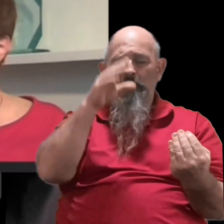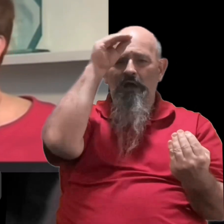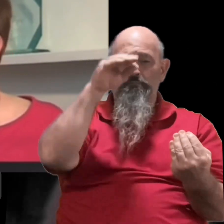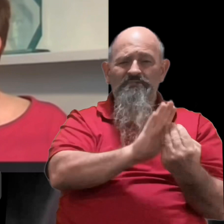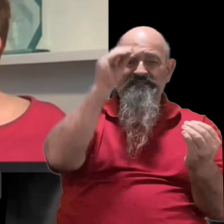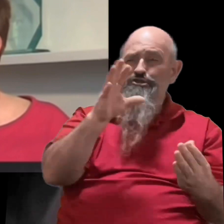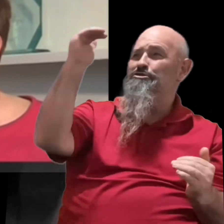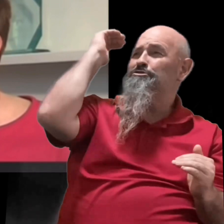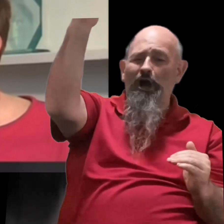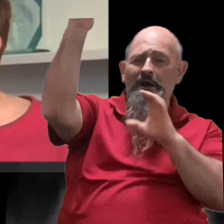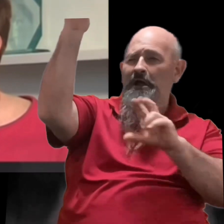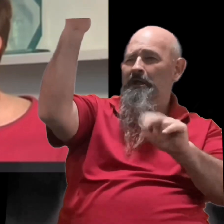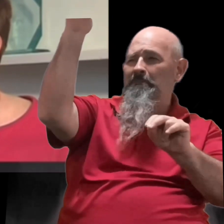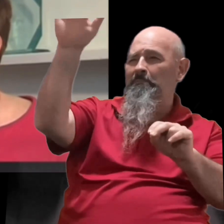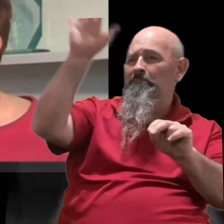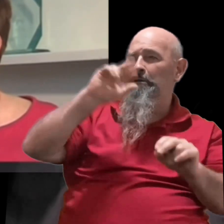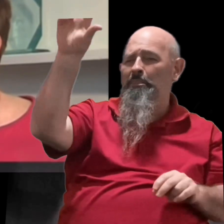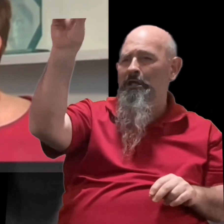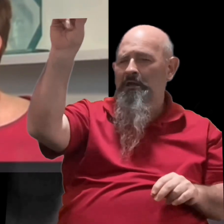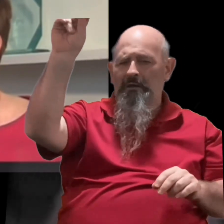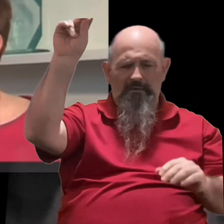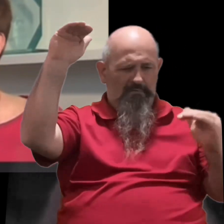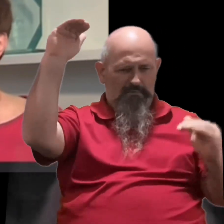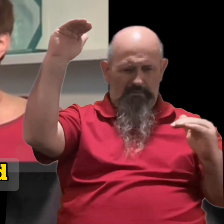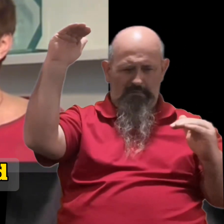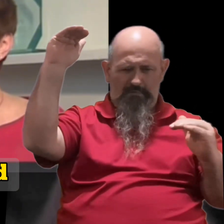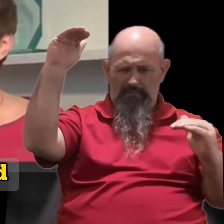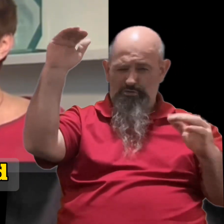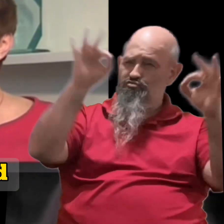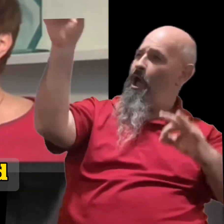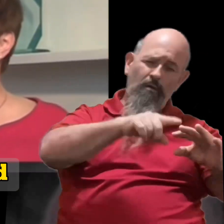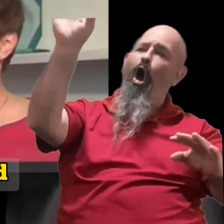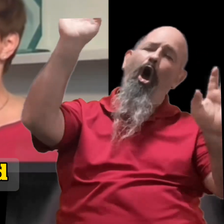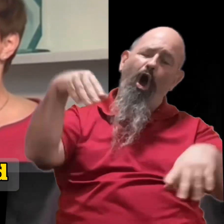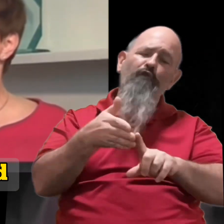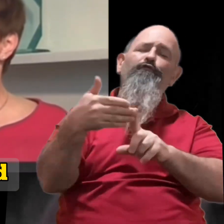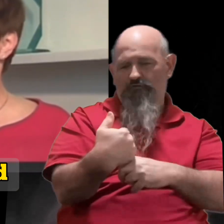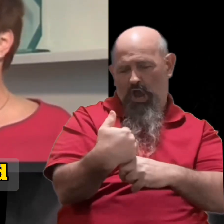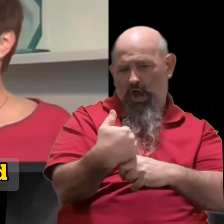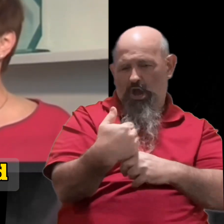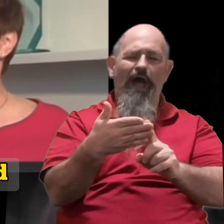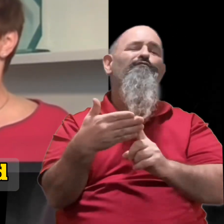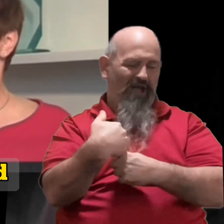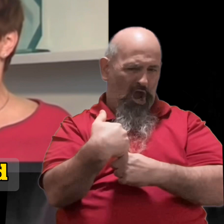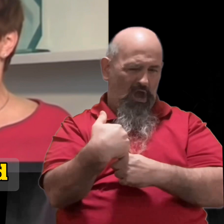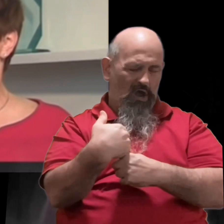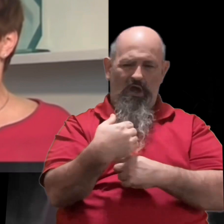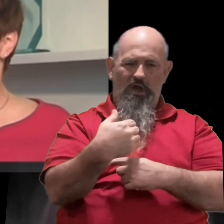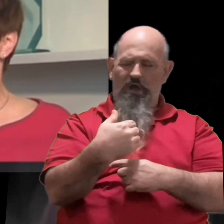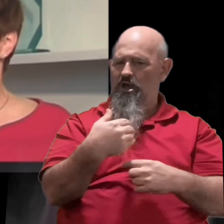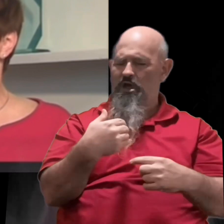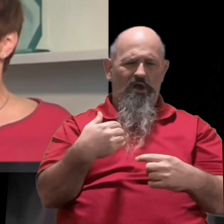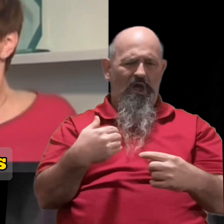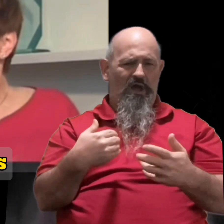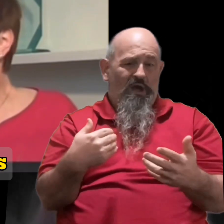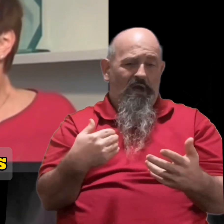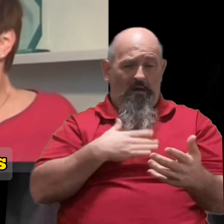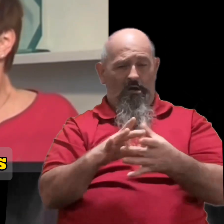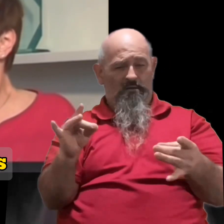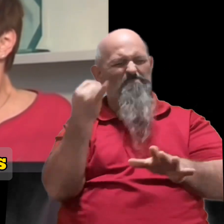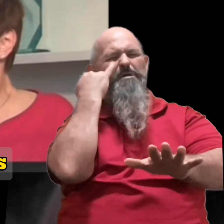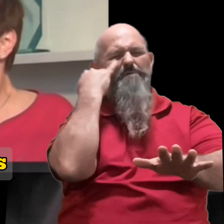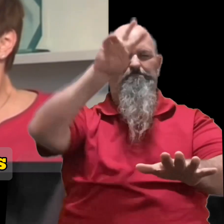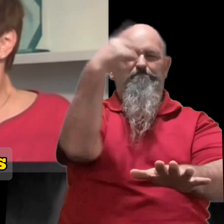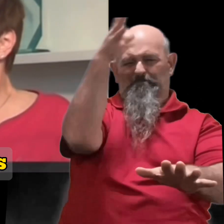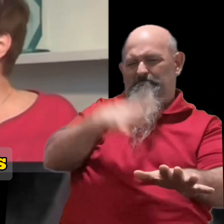She was his teacher, I think she was 30-something. This was described as an affair. And my